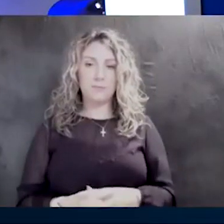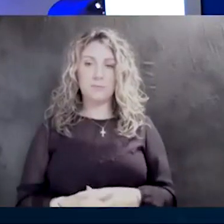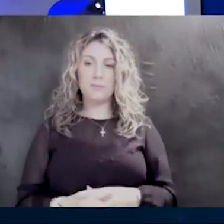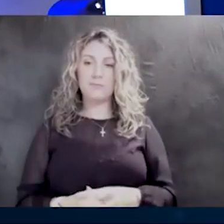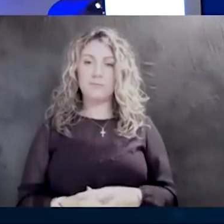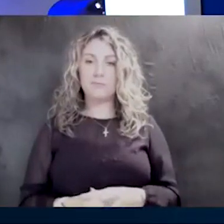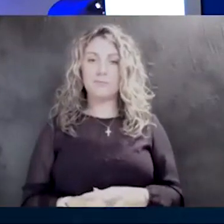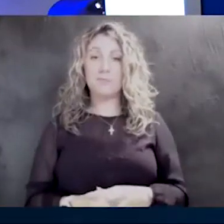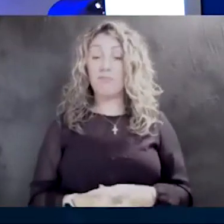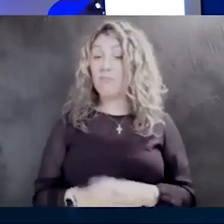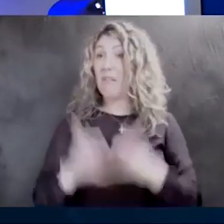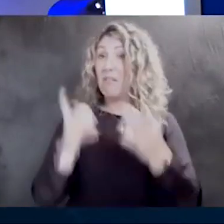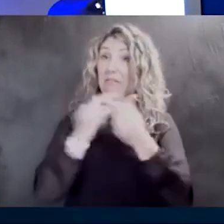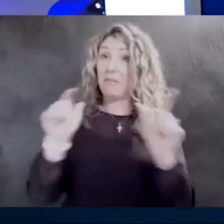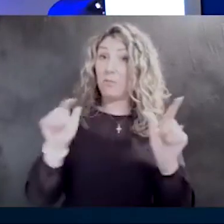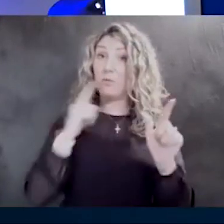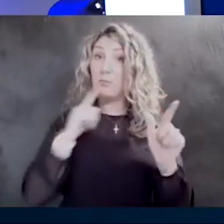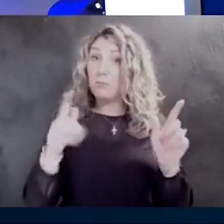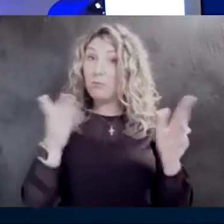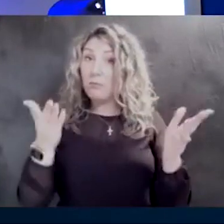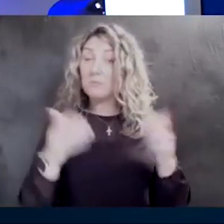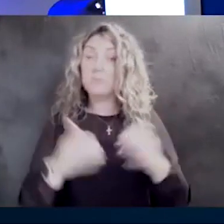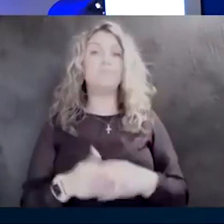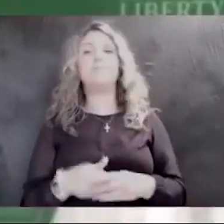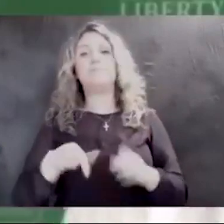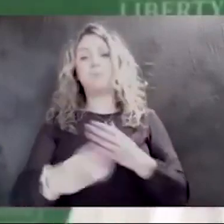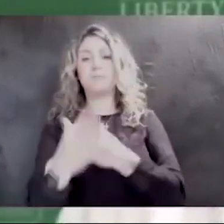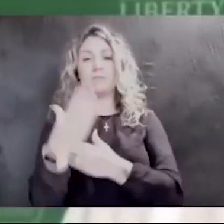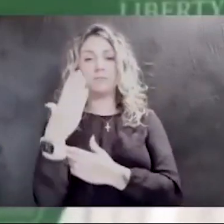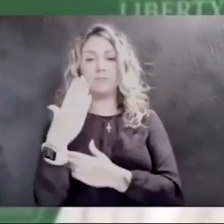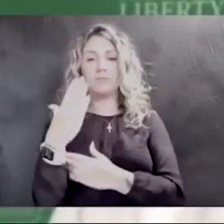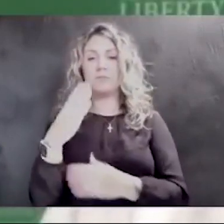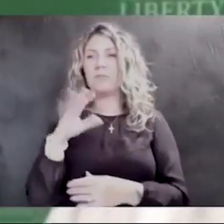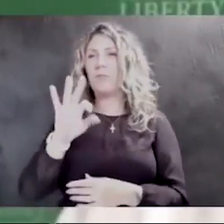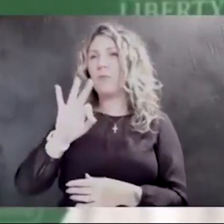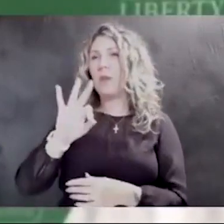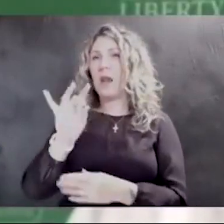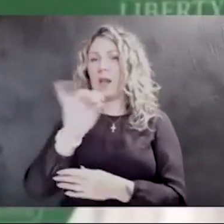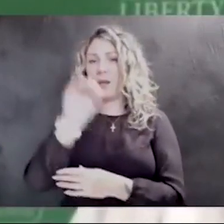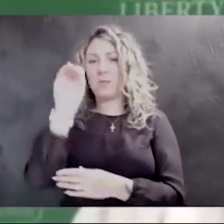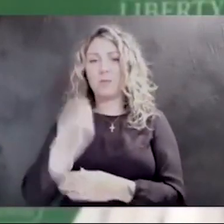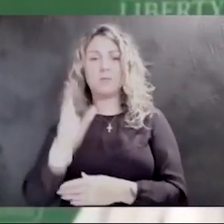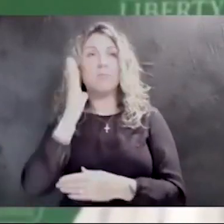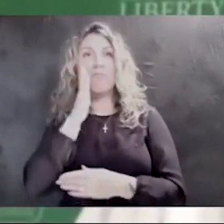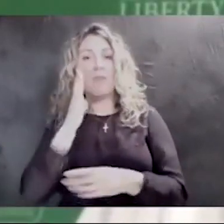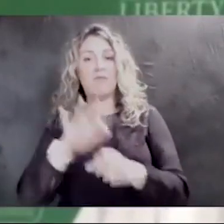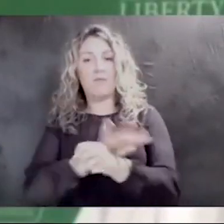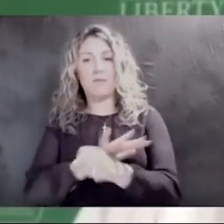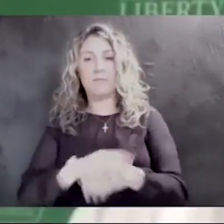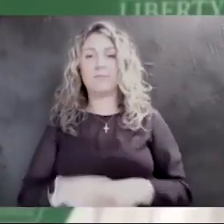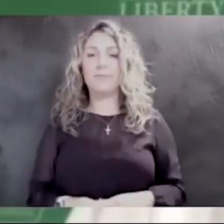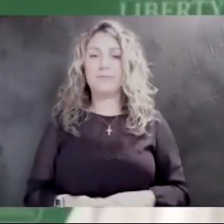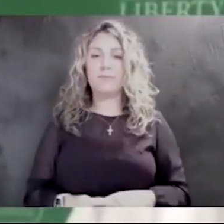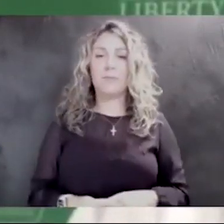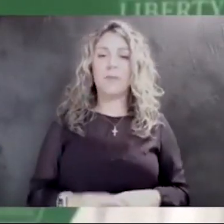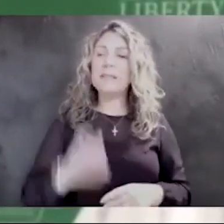Liberty? Yeah, this morning we are at 98% of bed capacity. That doesn't necessarily mean we can't